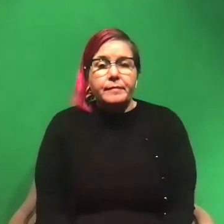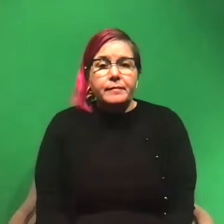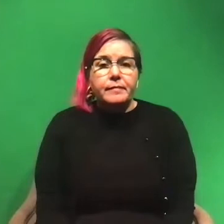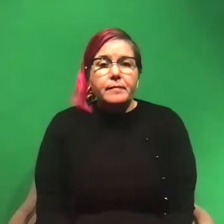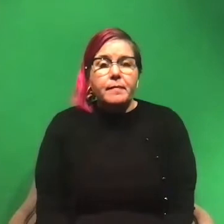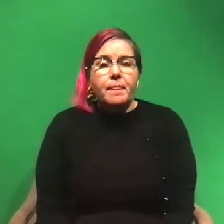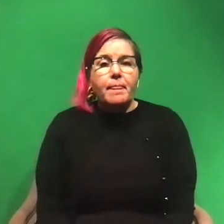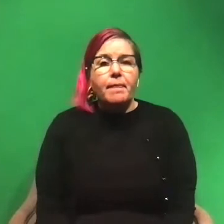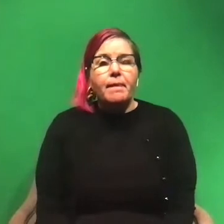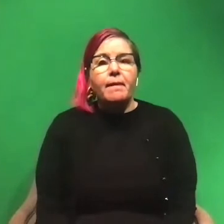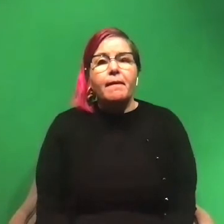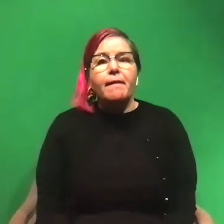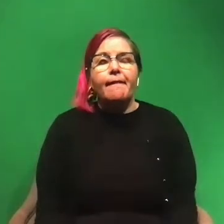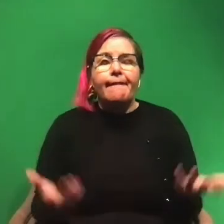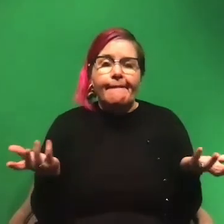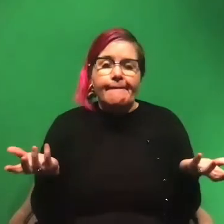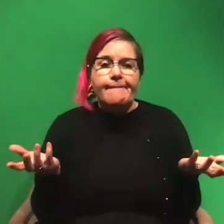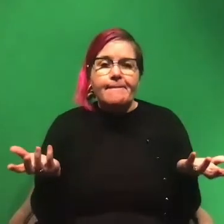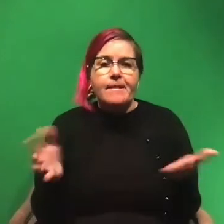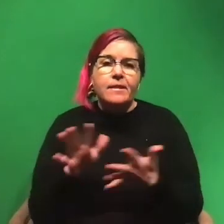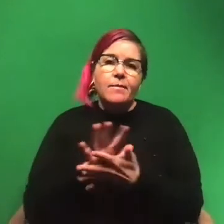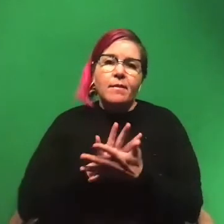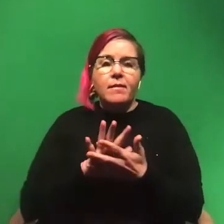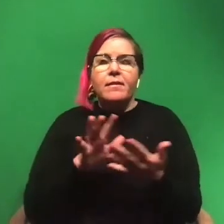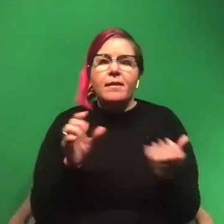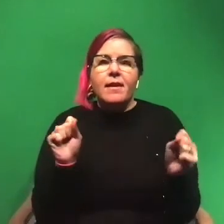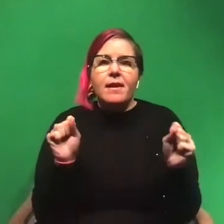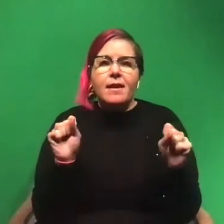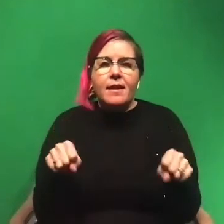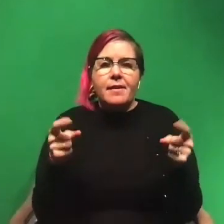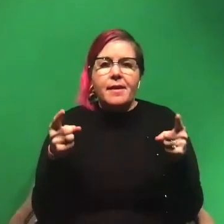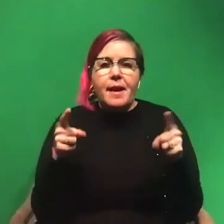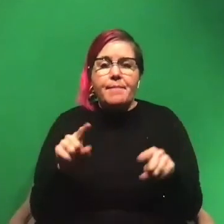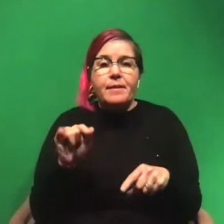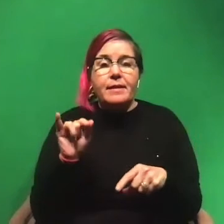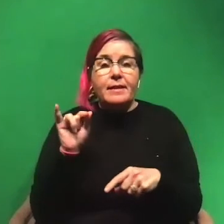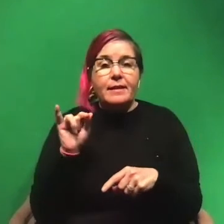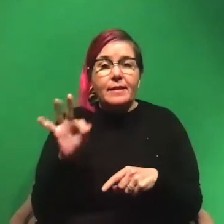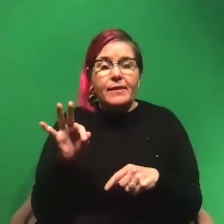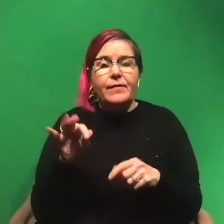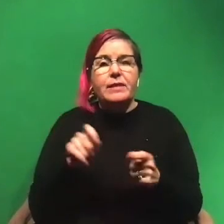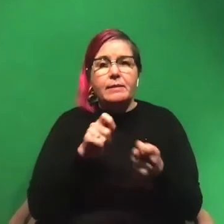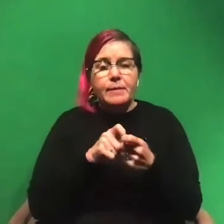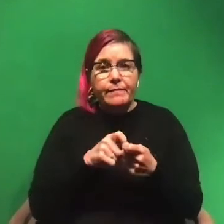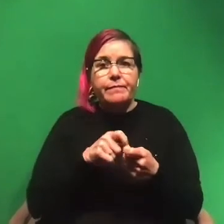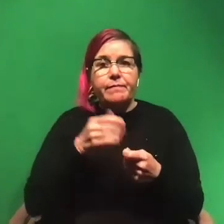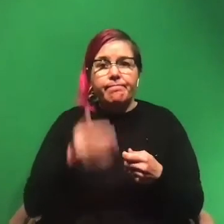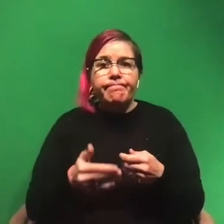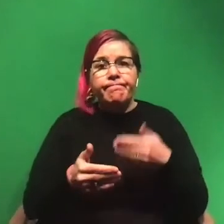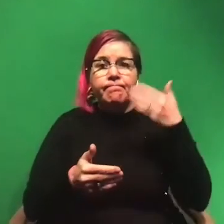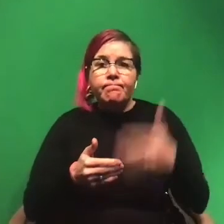descriptive, right? You have, it can happen if you follow these